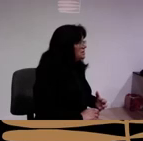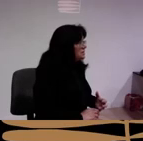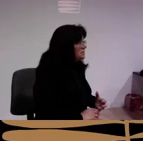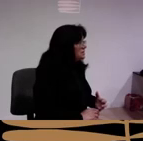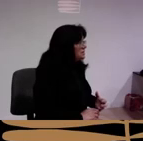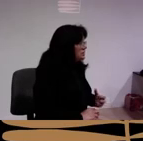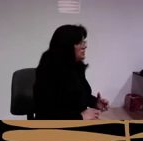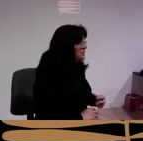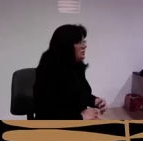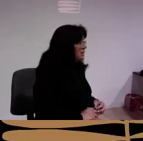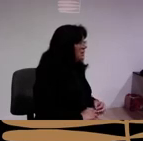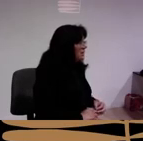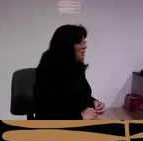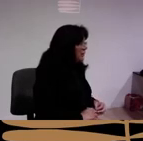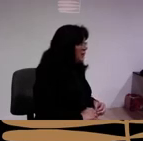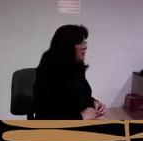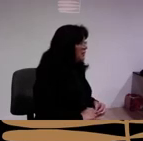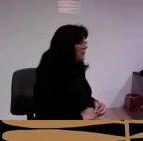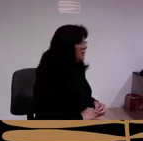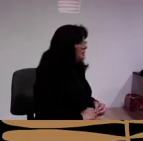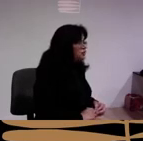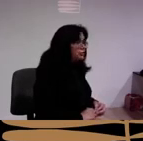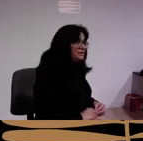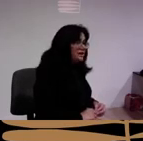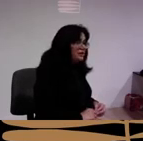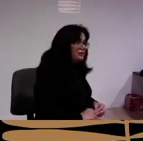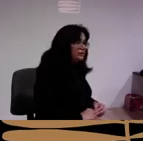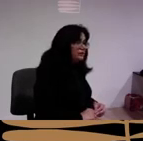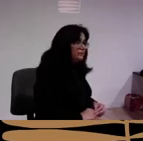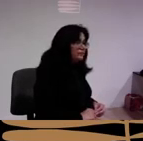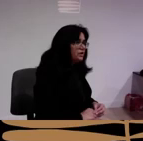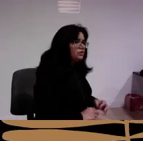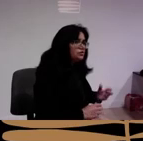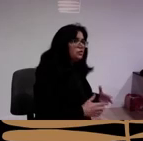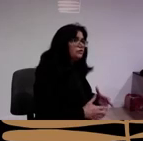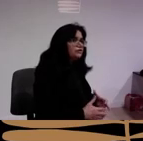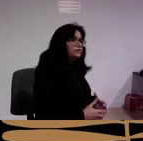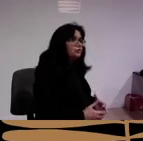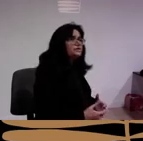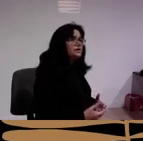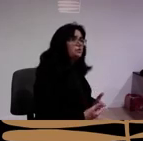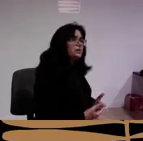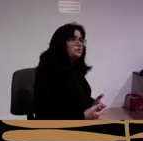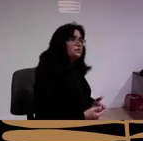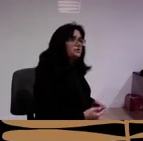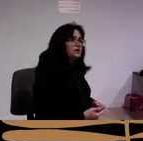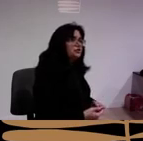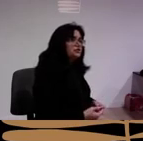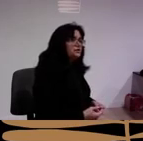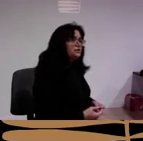us to think about the power that stories have. So often we see